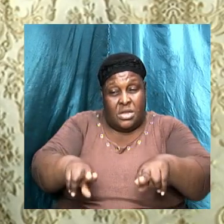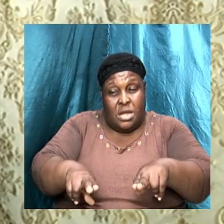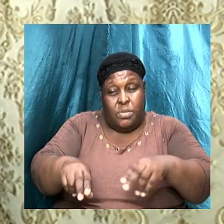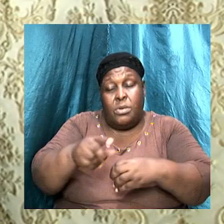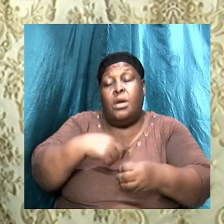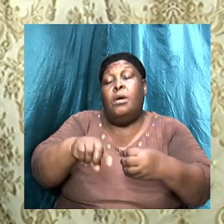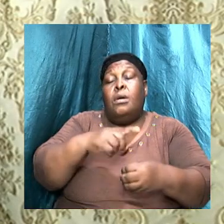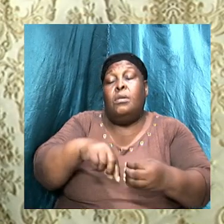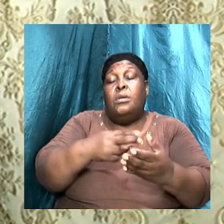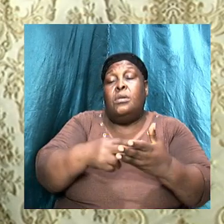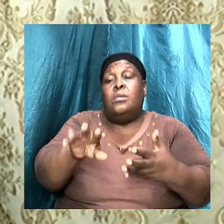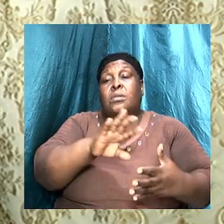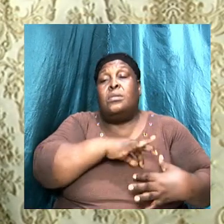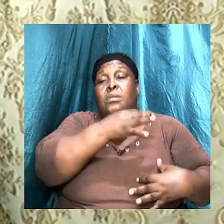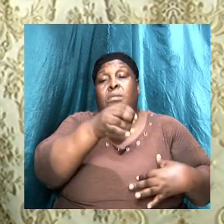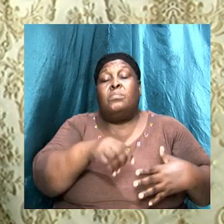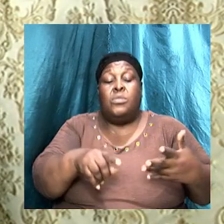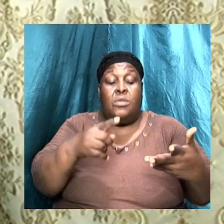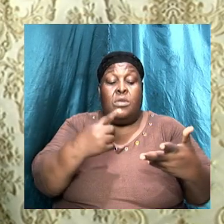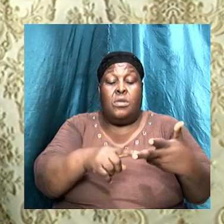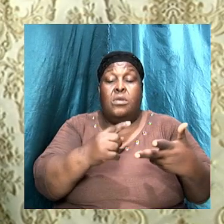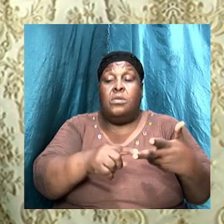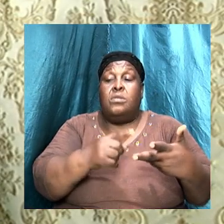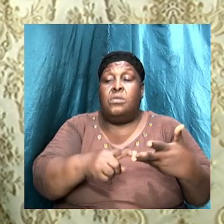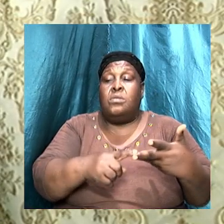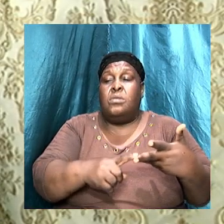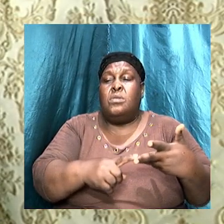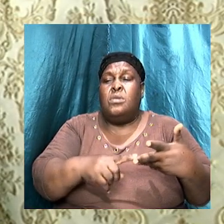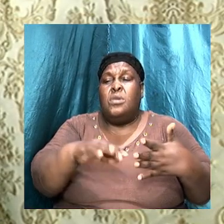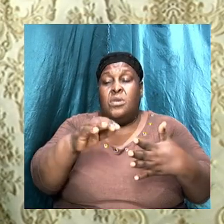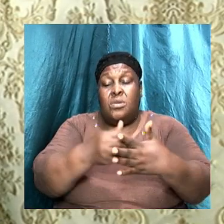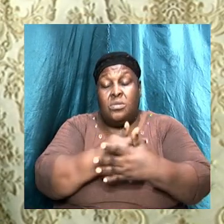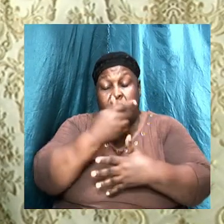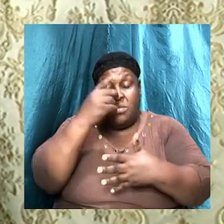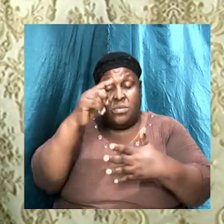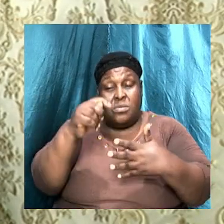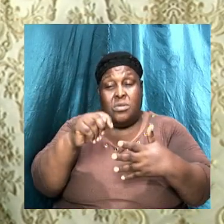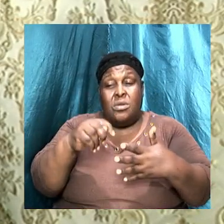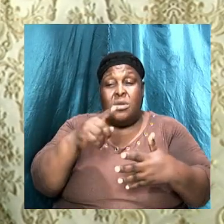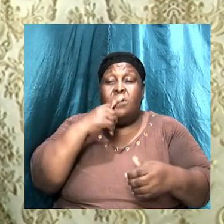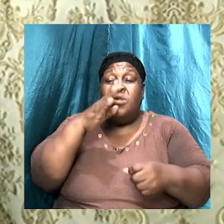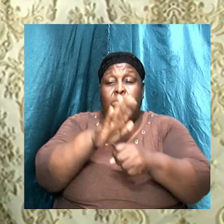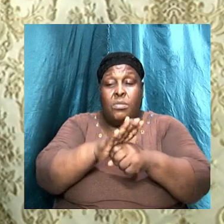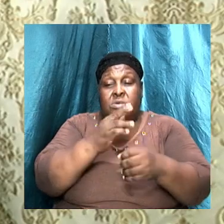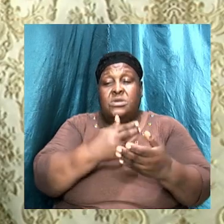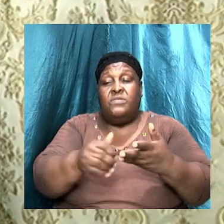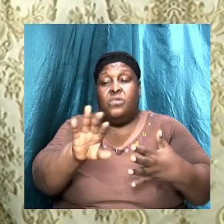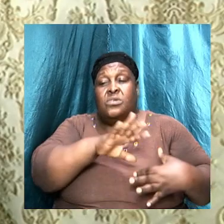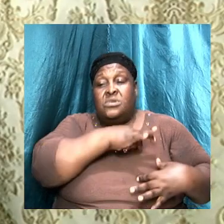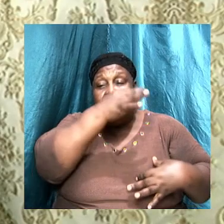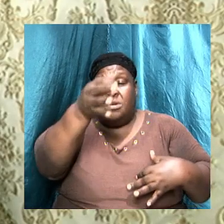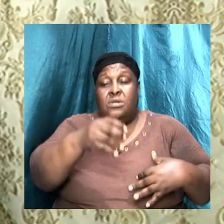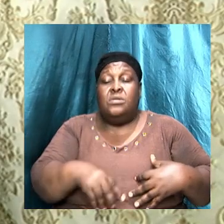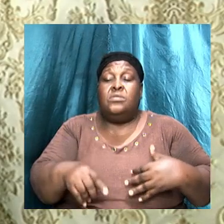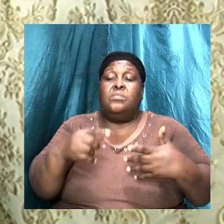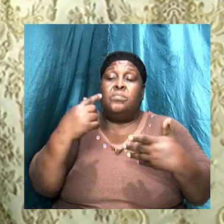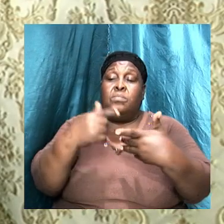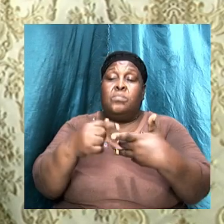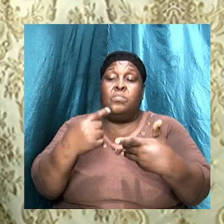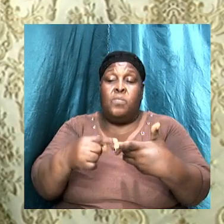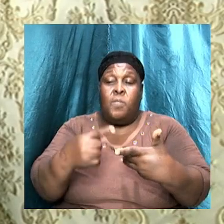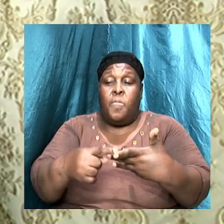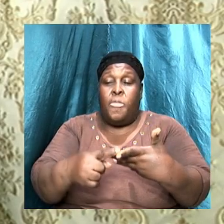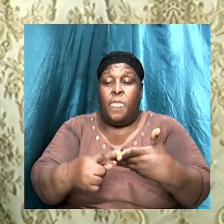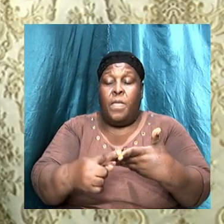the Holy Spirit. Then we are going to look at the New Testament, the promise of the Holy Spirit in the New Testament. We are going to look at the fulfillment